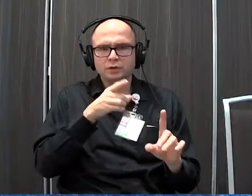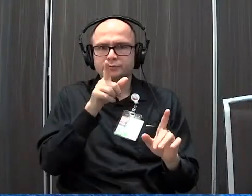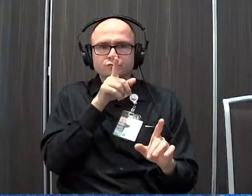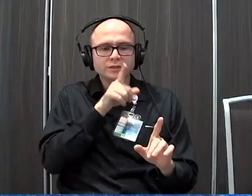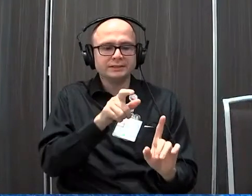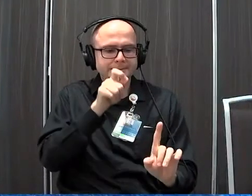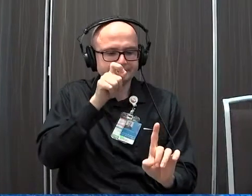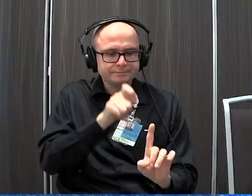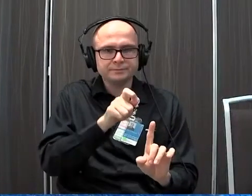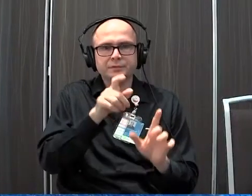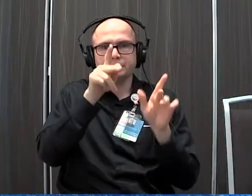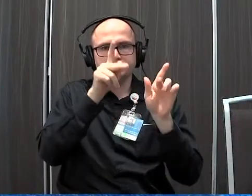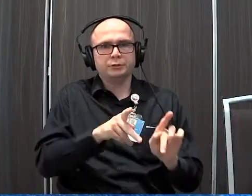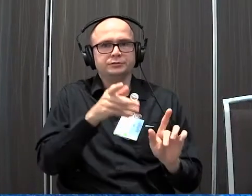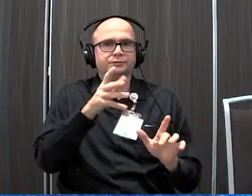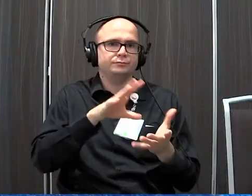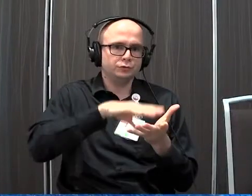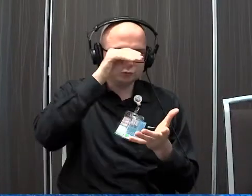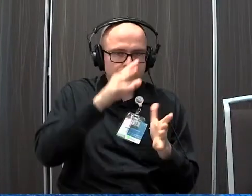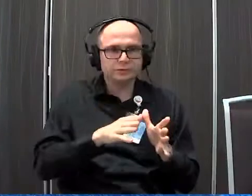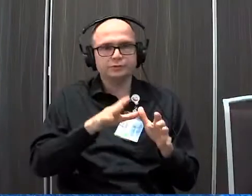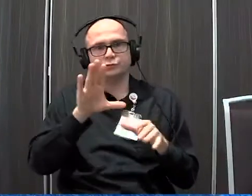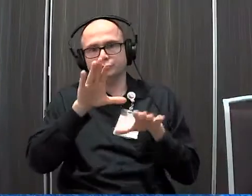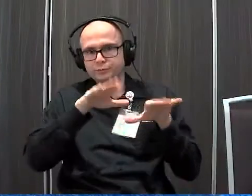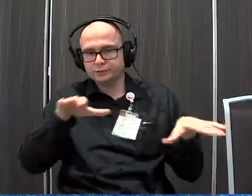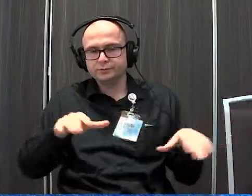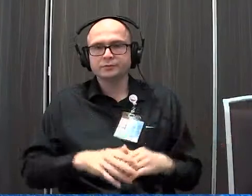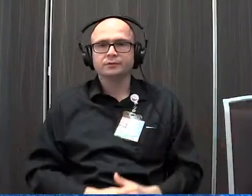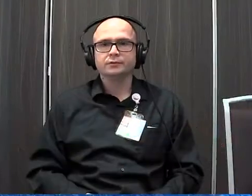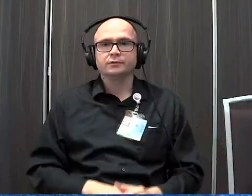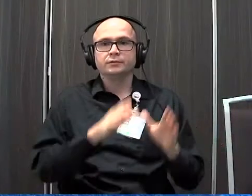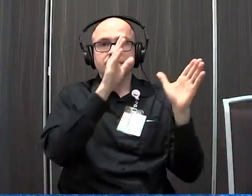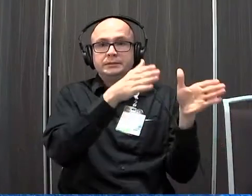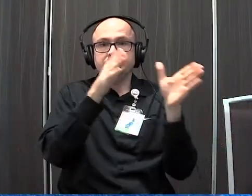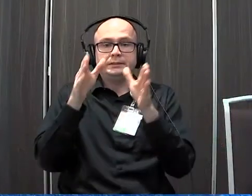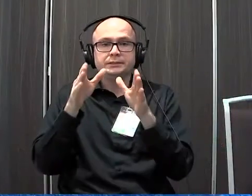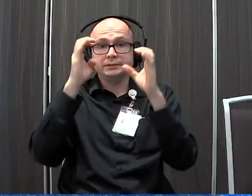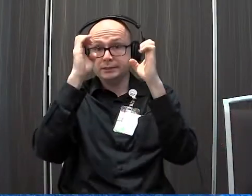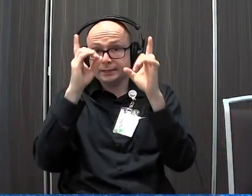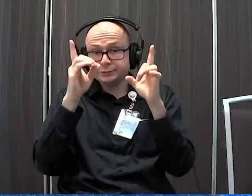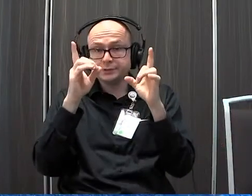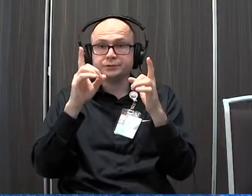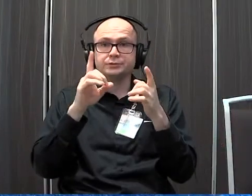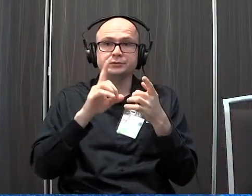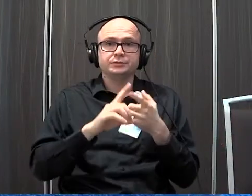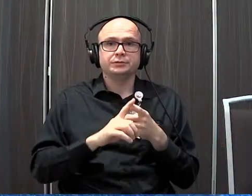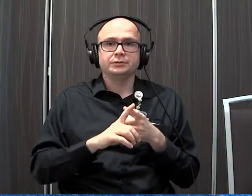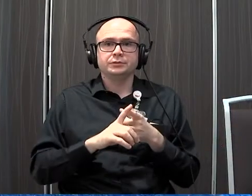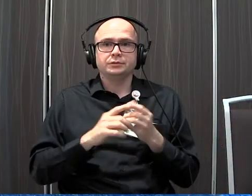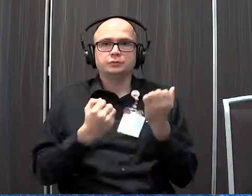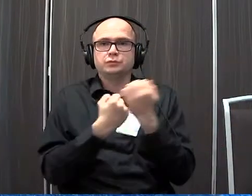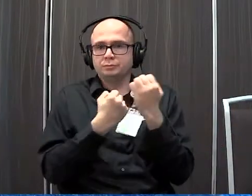be individualized to your child or student. The next column is educational or support needs.